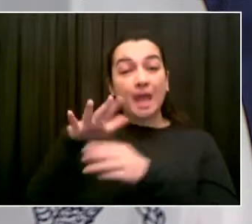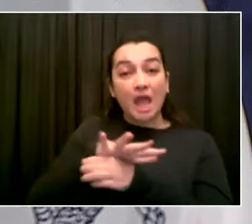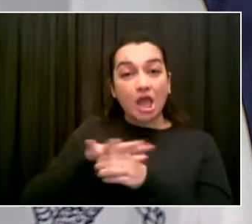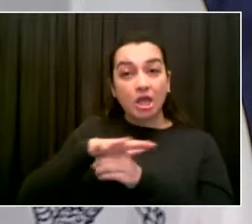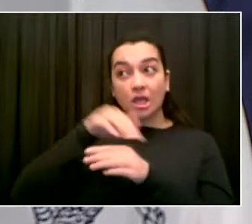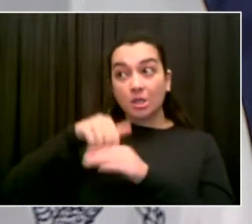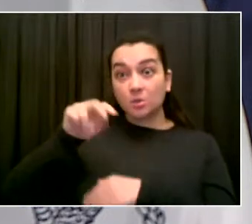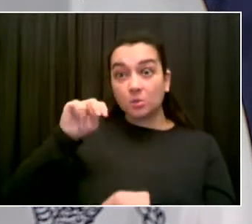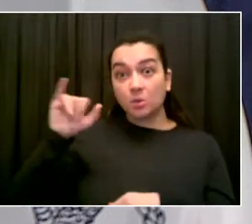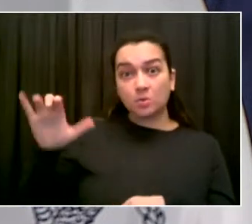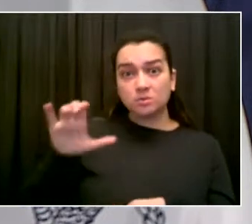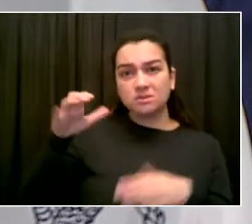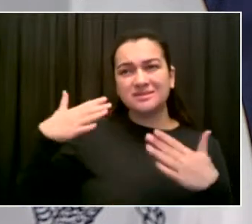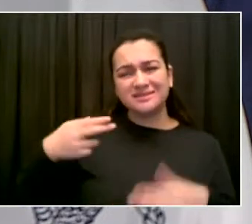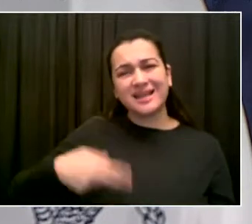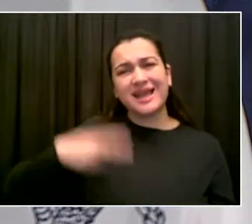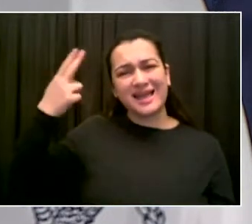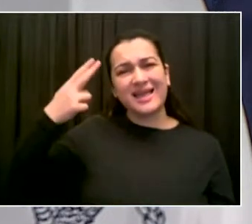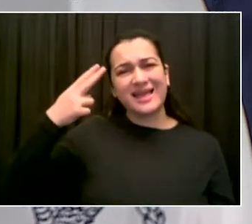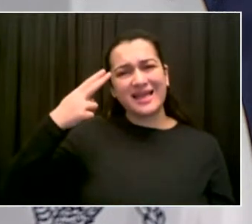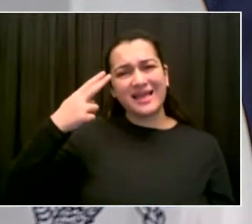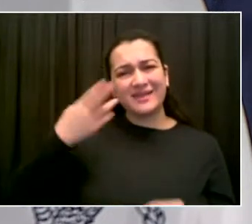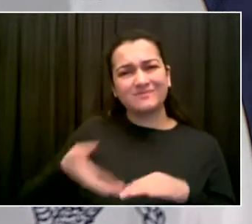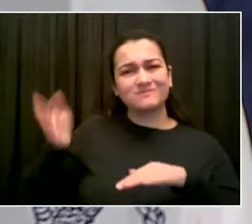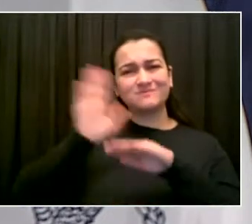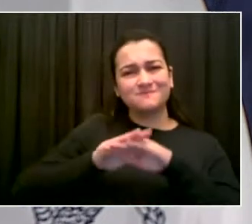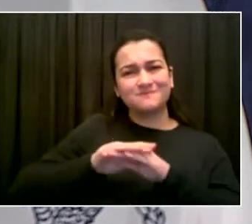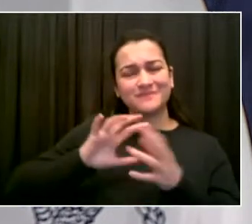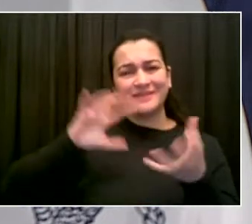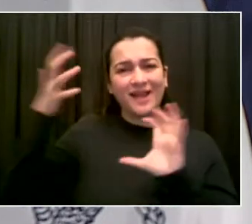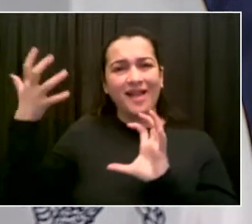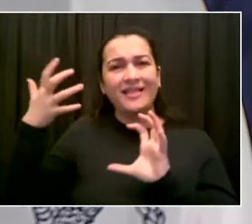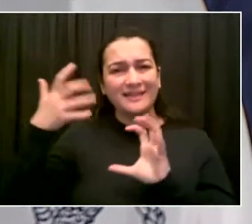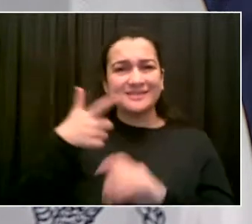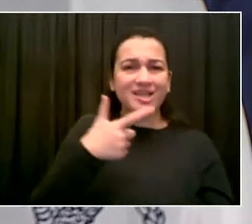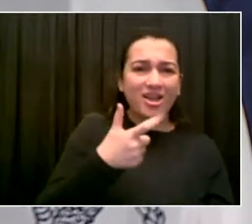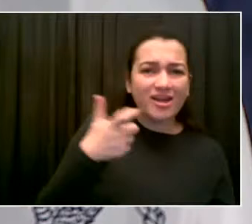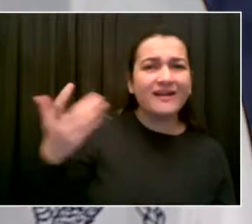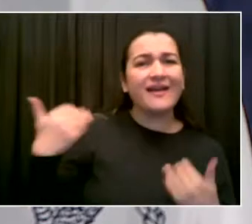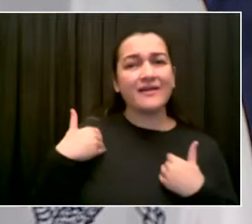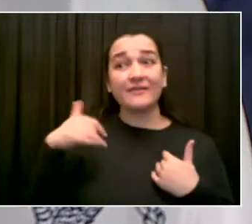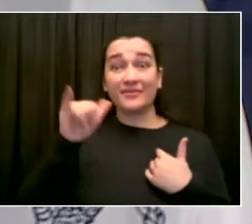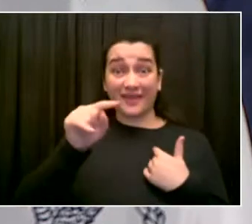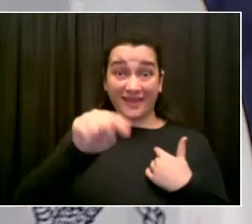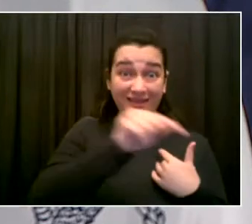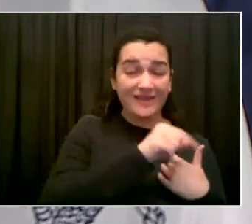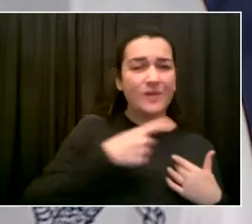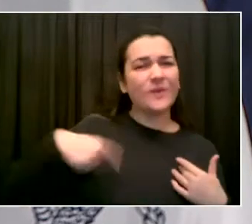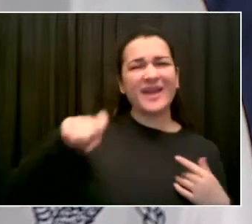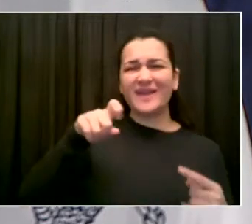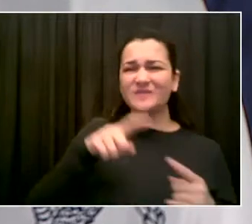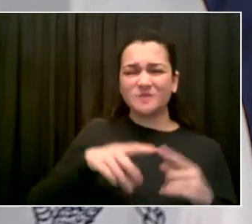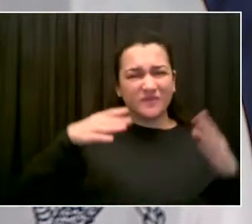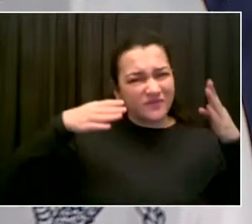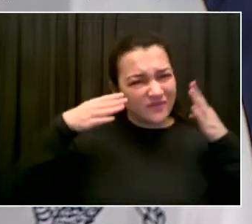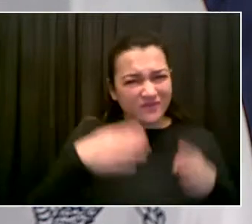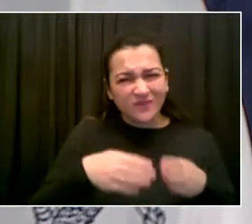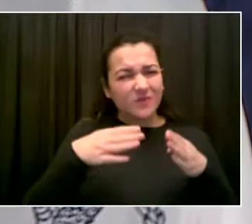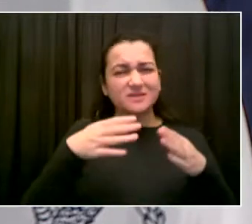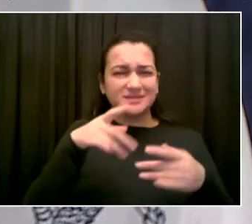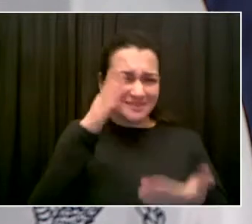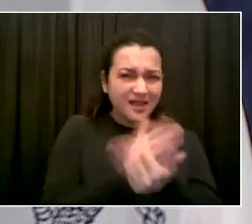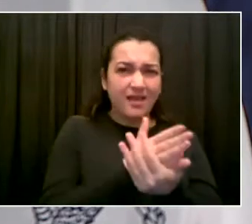of anxiety about COVID. We've been talking about that now for over a year, and talking about the mental health support we need to provide